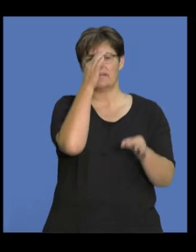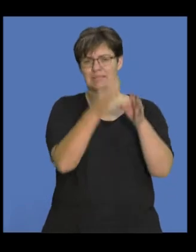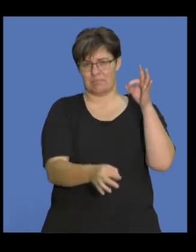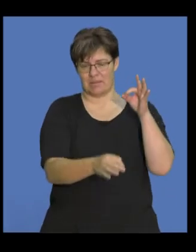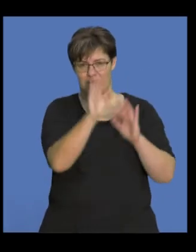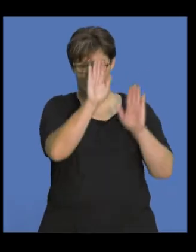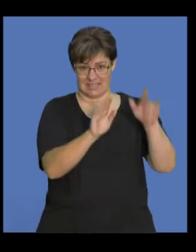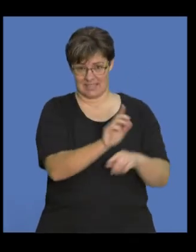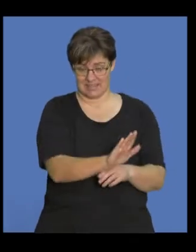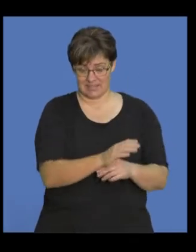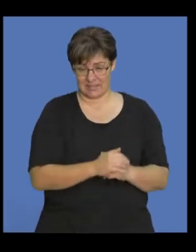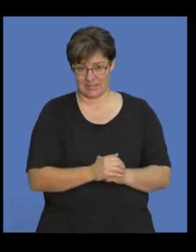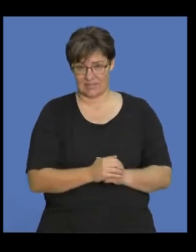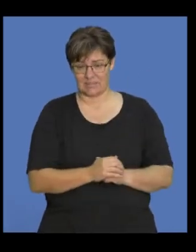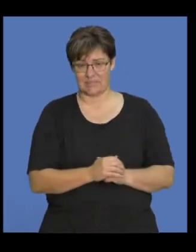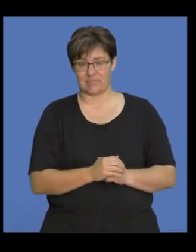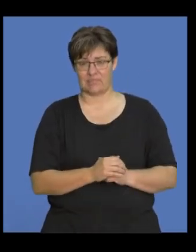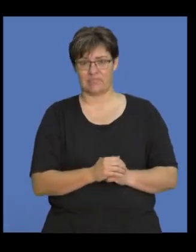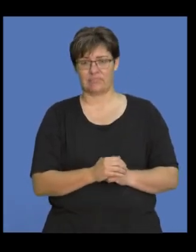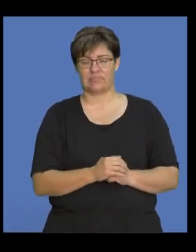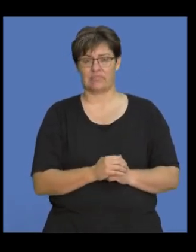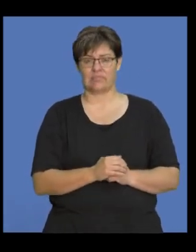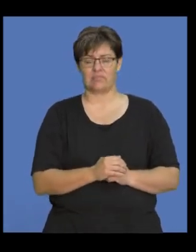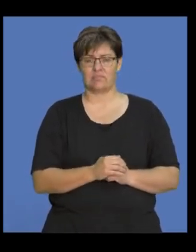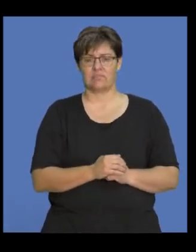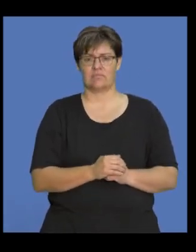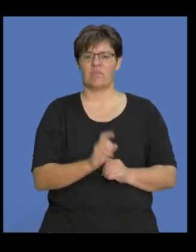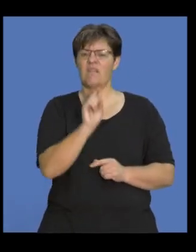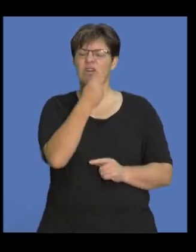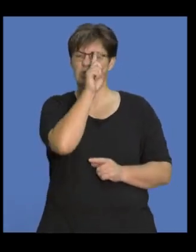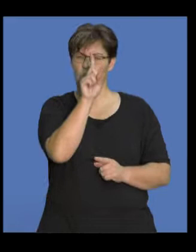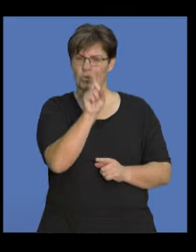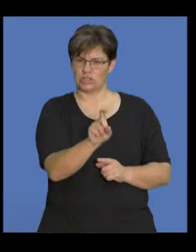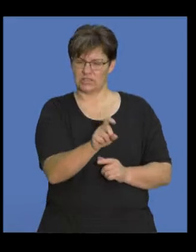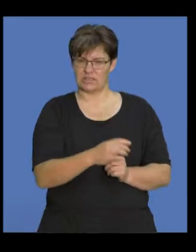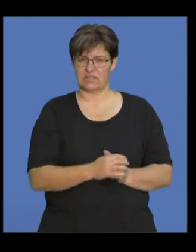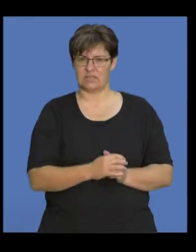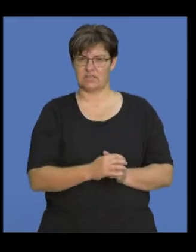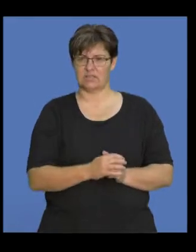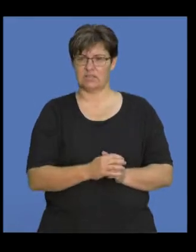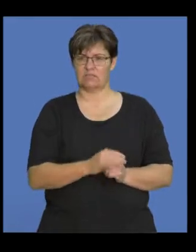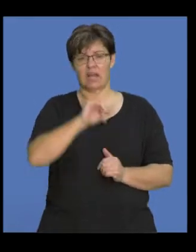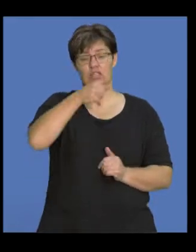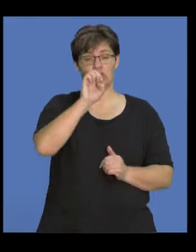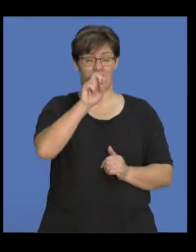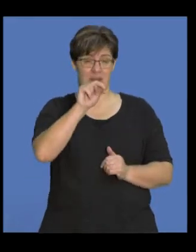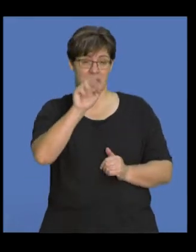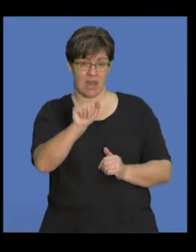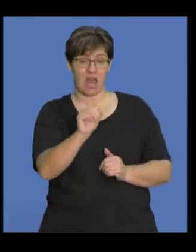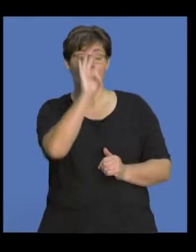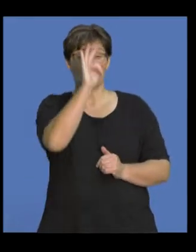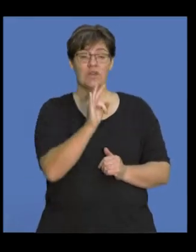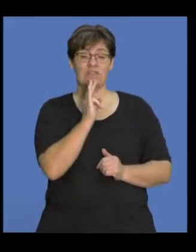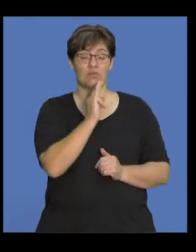patterns. Now, the first question that we're just going to start with is Jenna invested